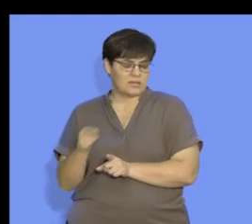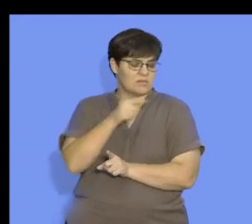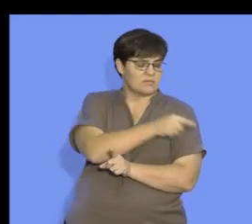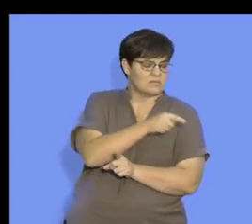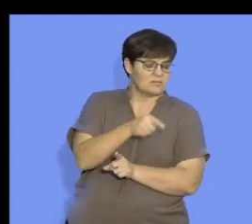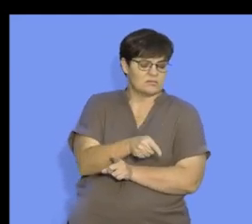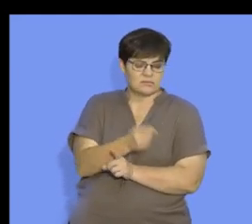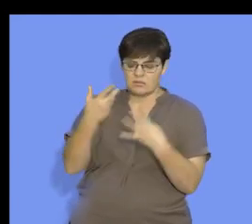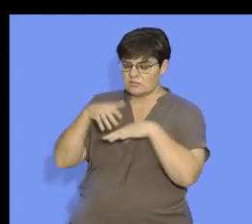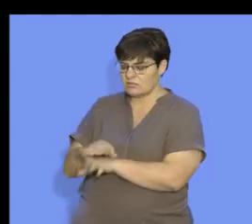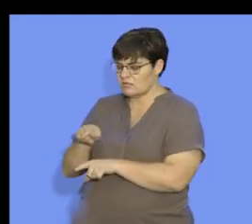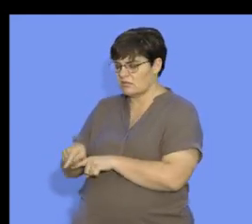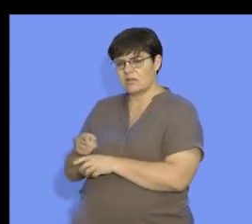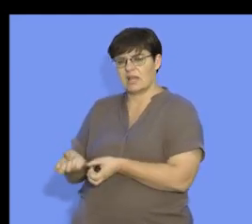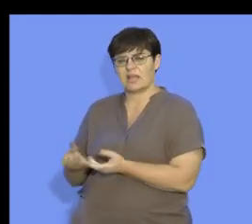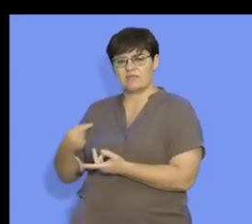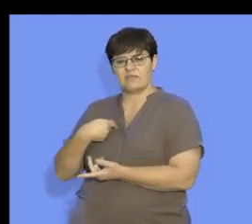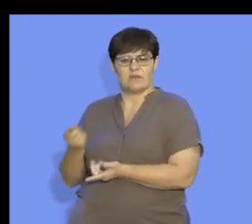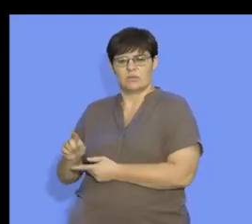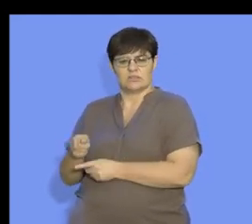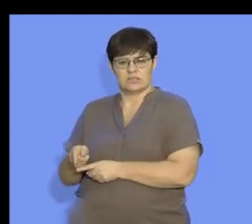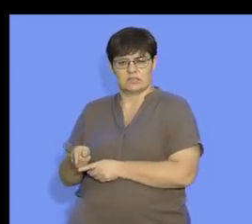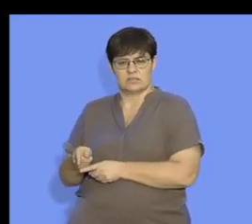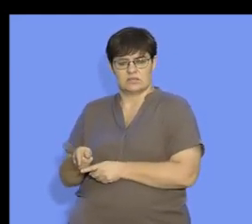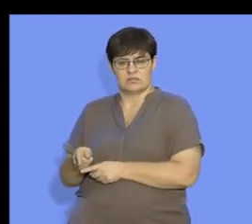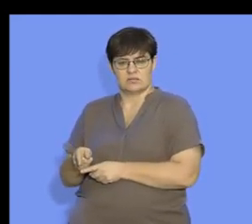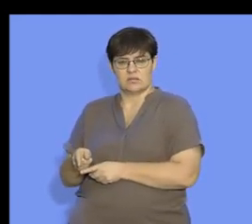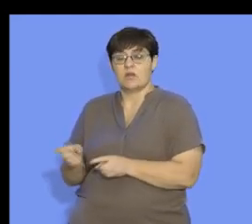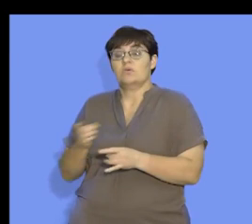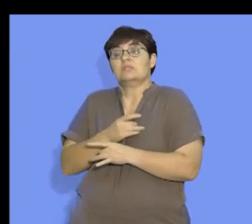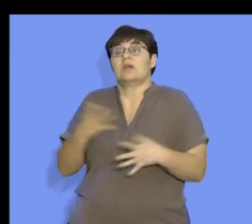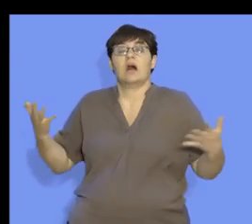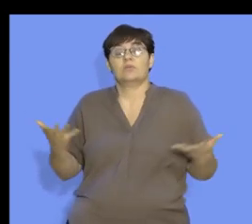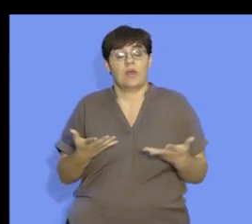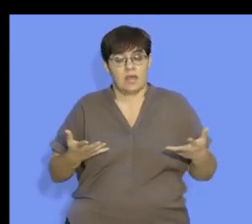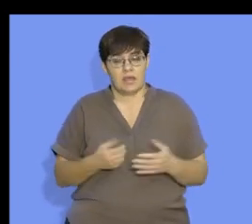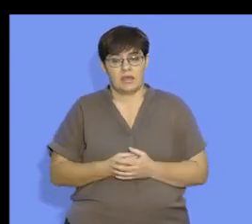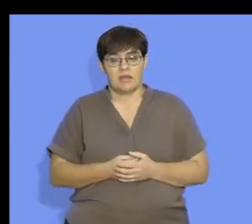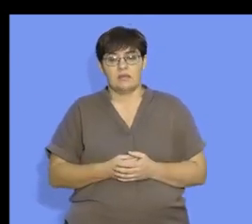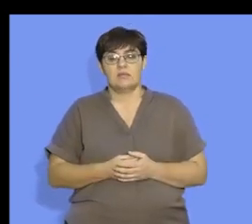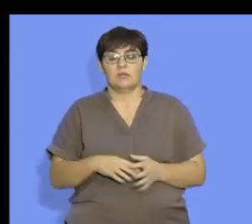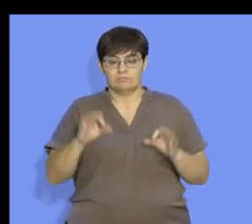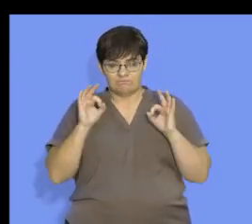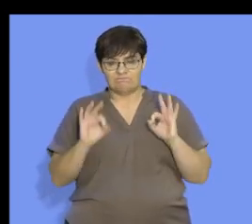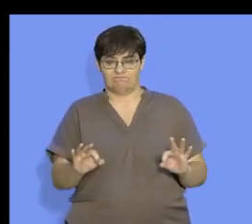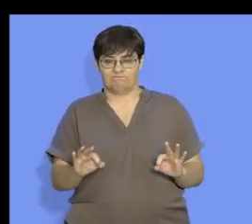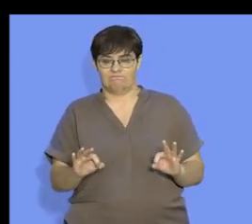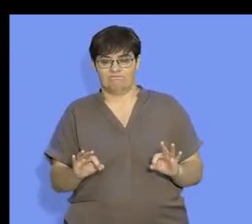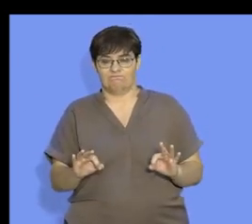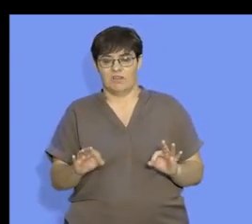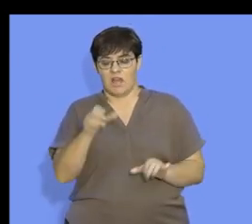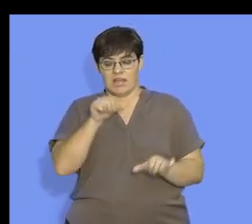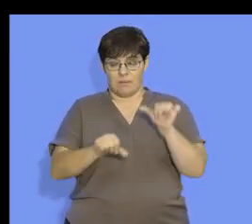that shows us how exactly this salt is formed. Now, the starting point, our point of takeoff is actually to write the